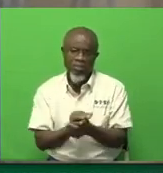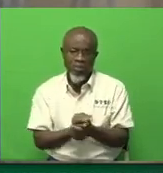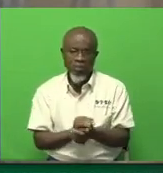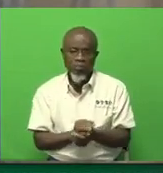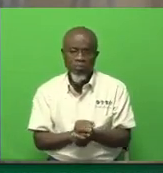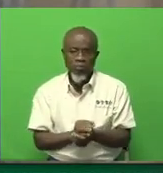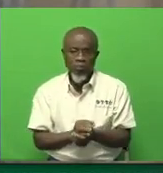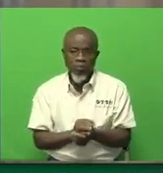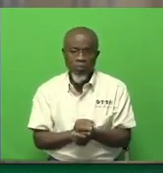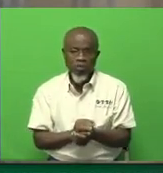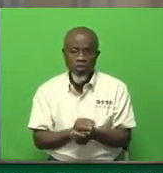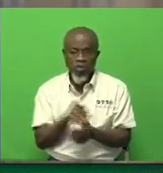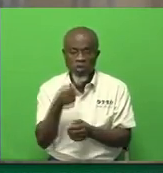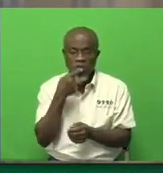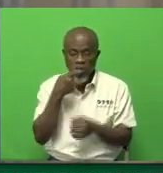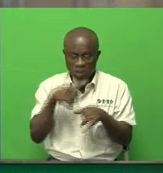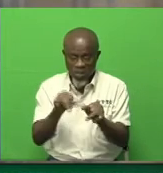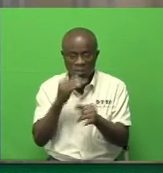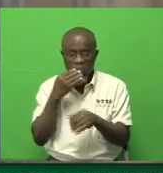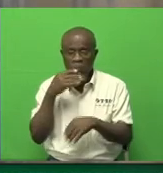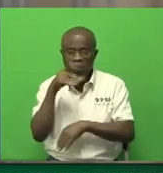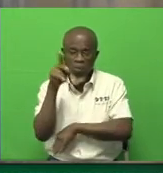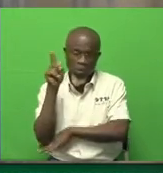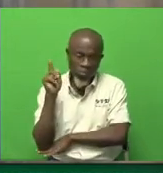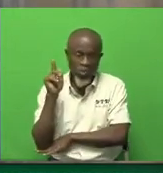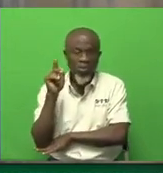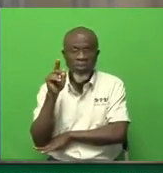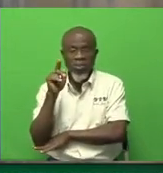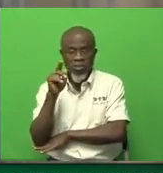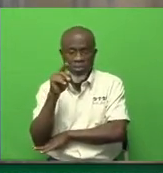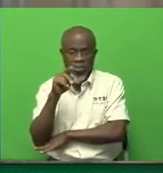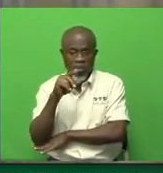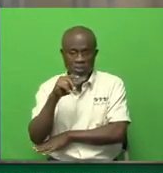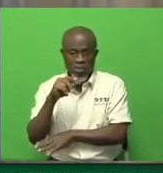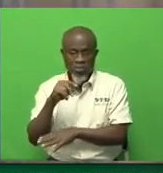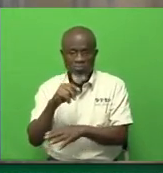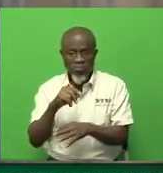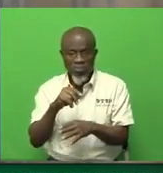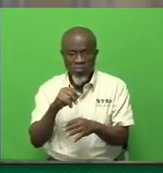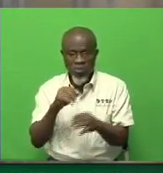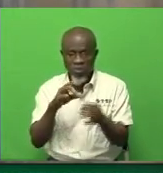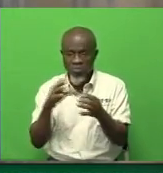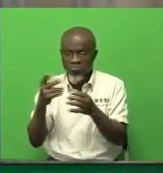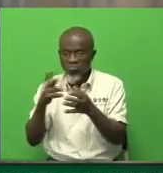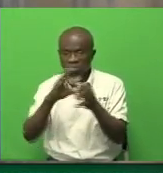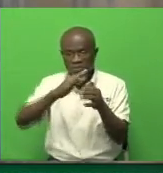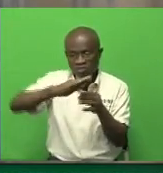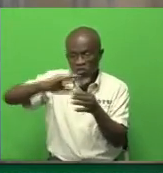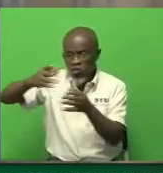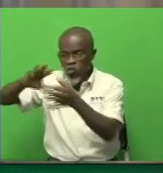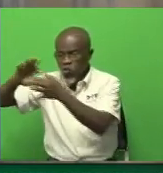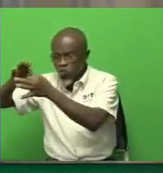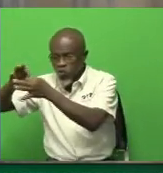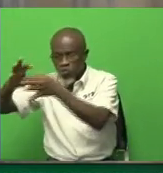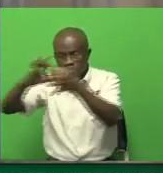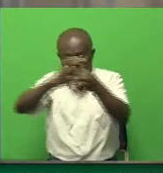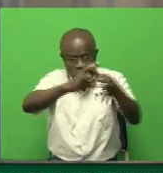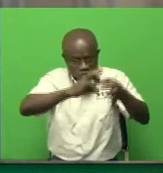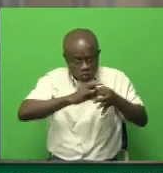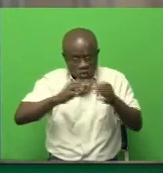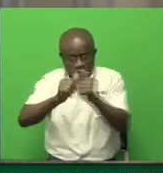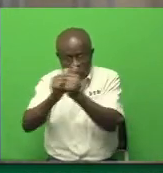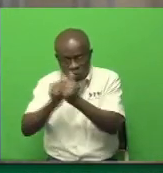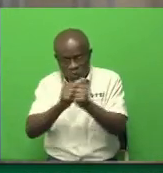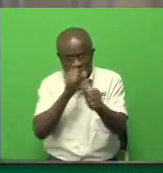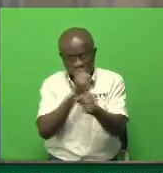networking through a network of modern facilities and again up to today you promised the central block at Porter Spain General Hospital